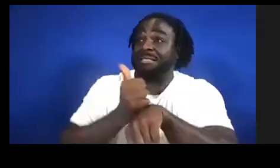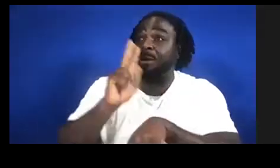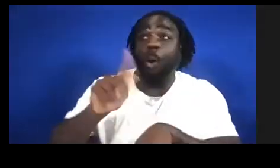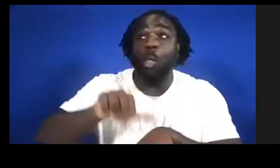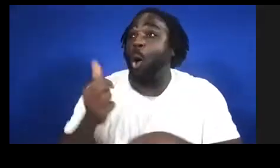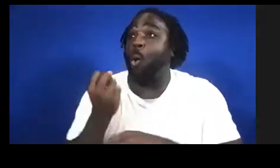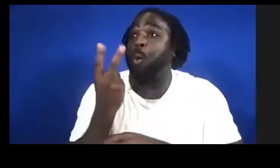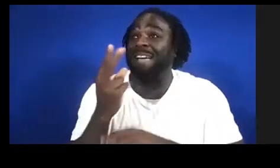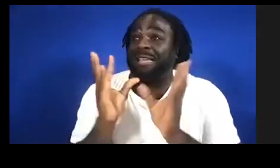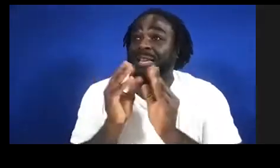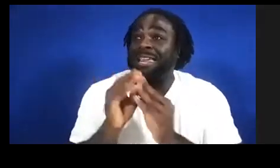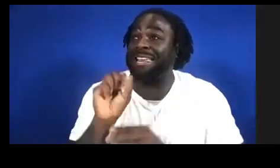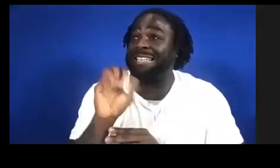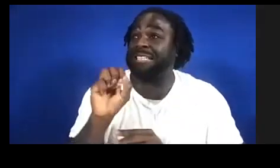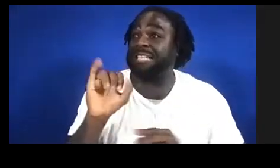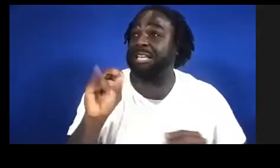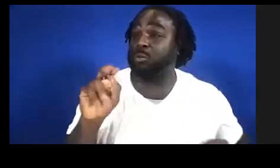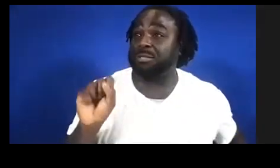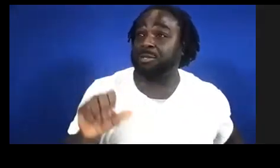Them people may need a therapist.